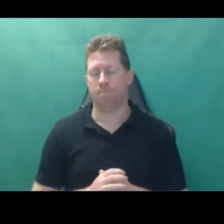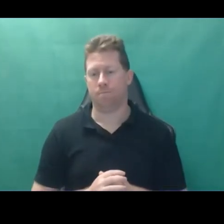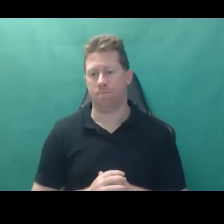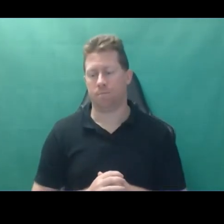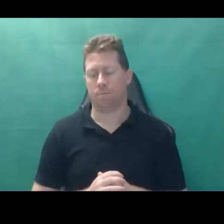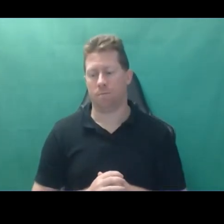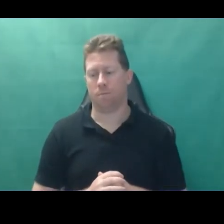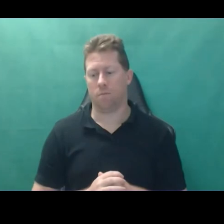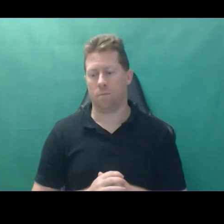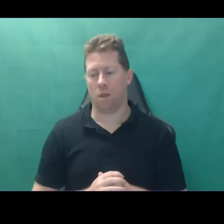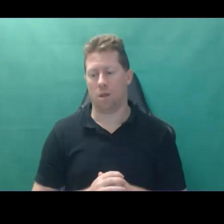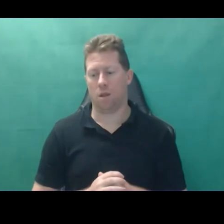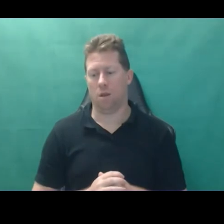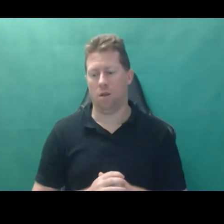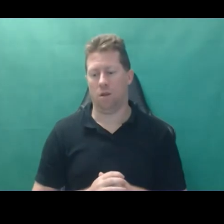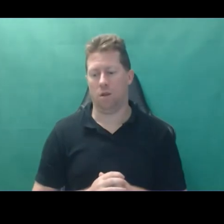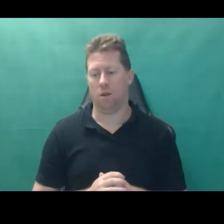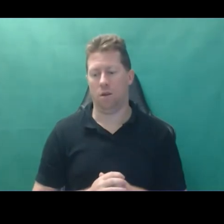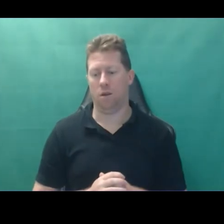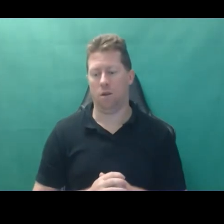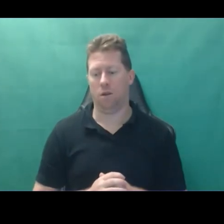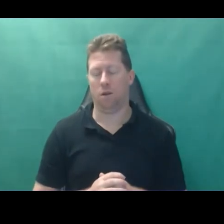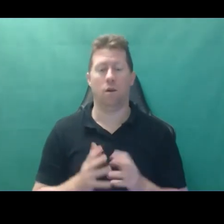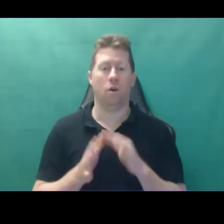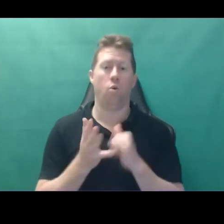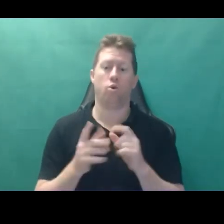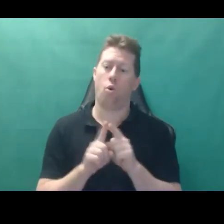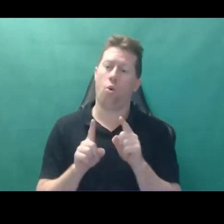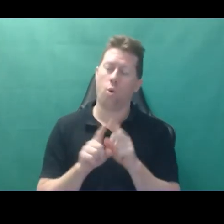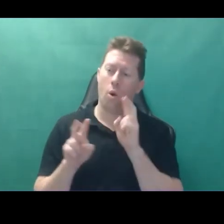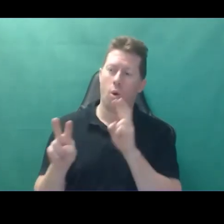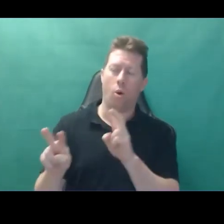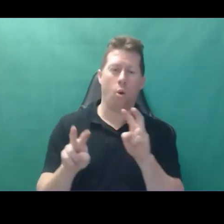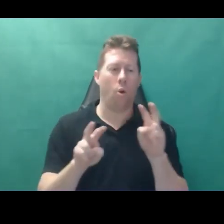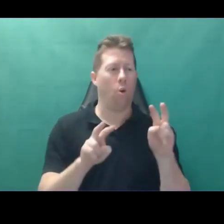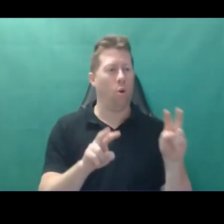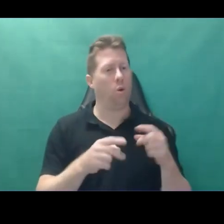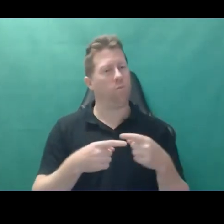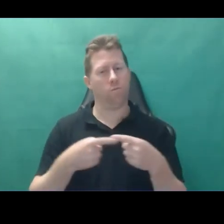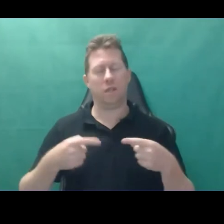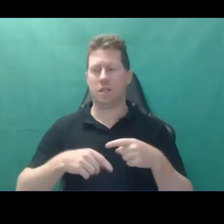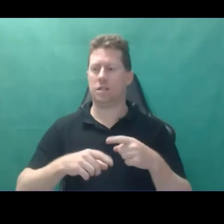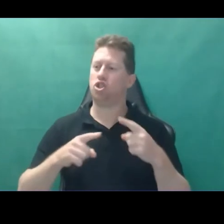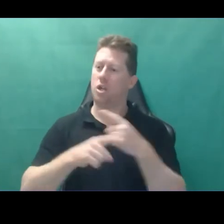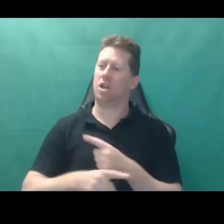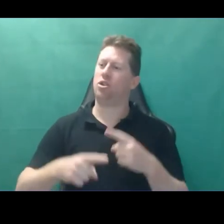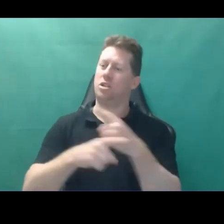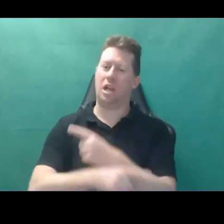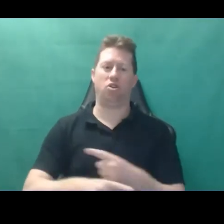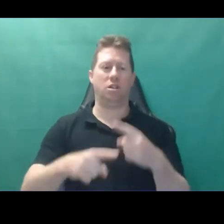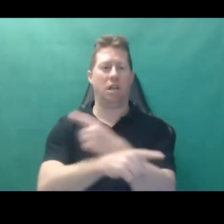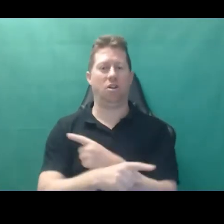It was also based on changing times. It was the ascendance of hard